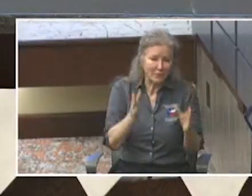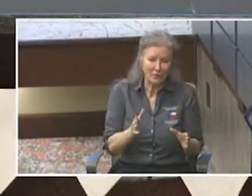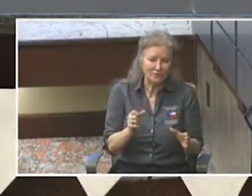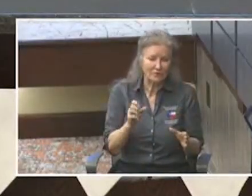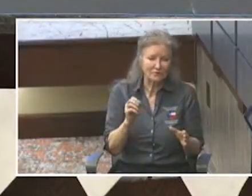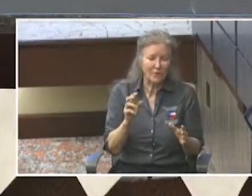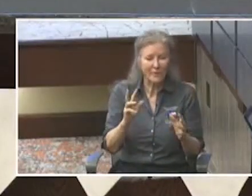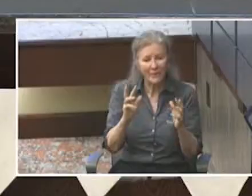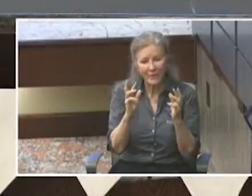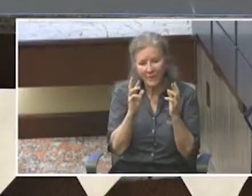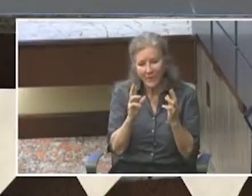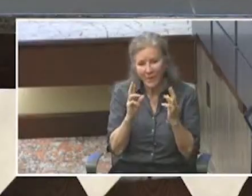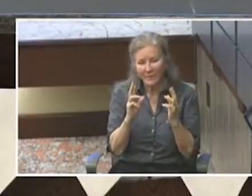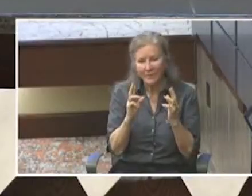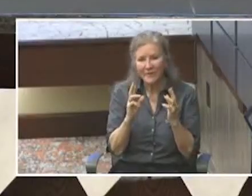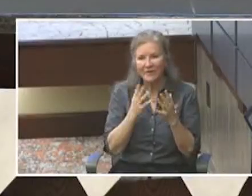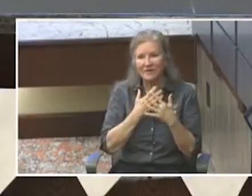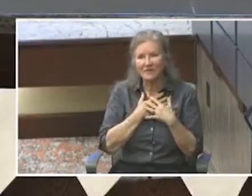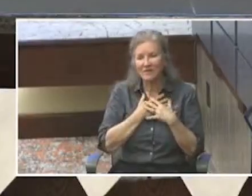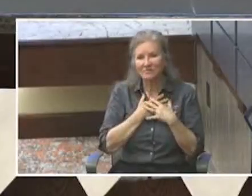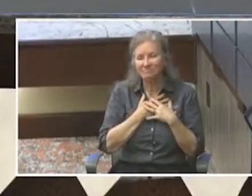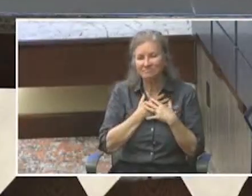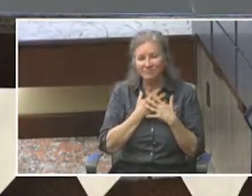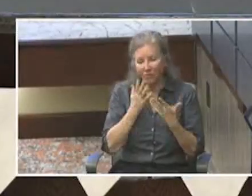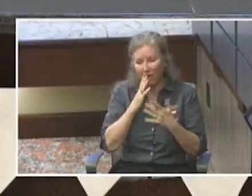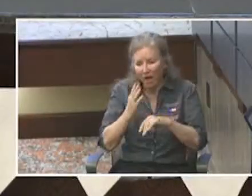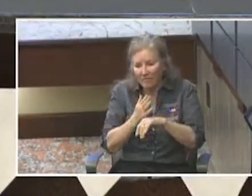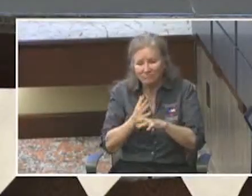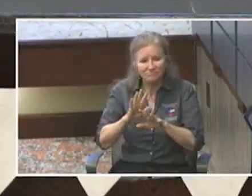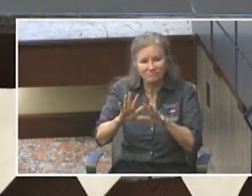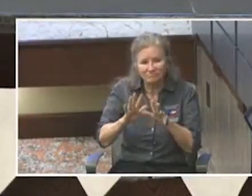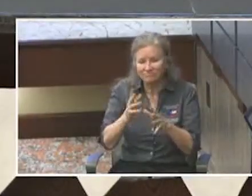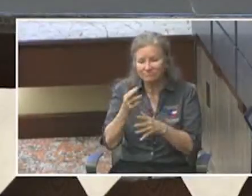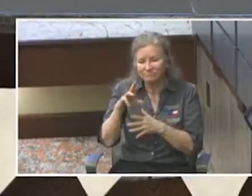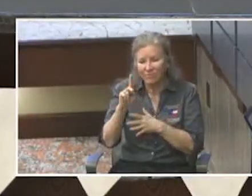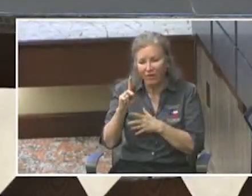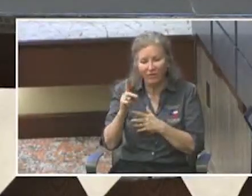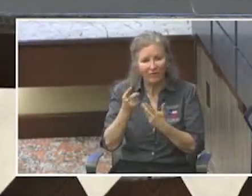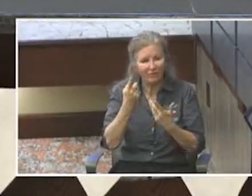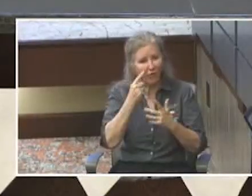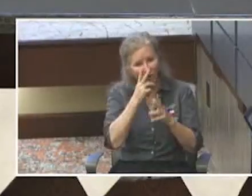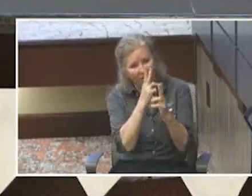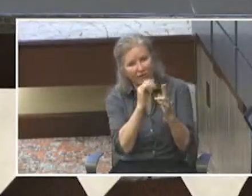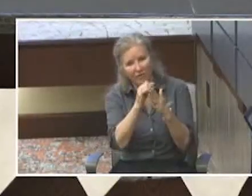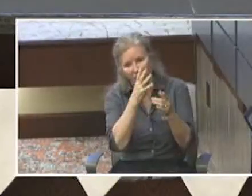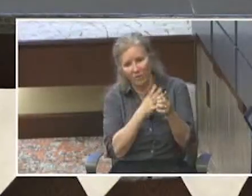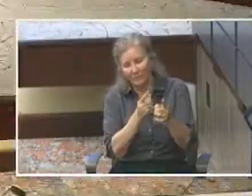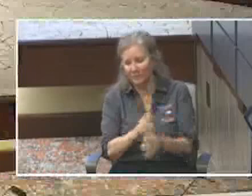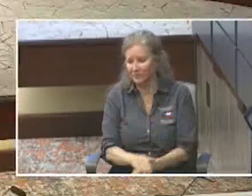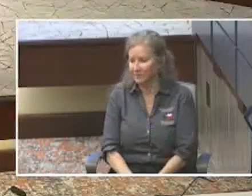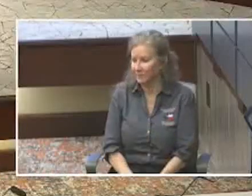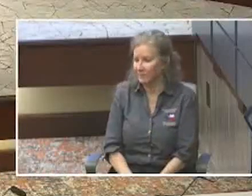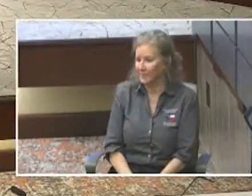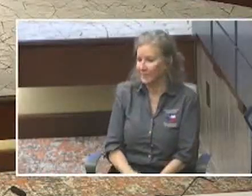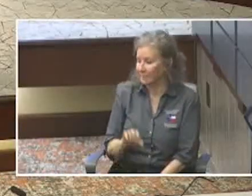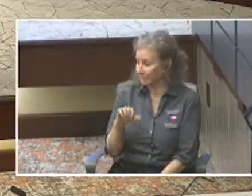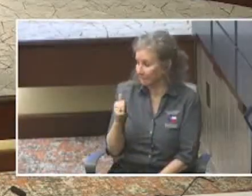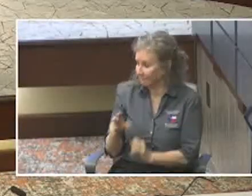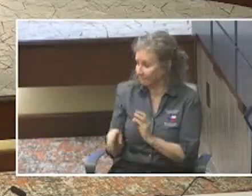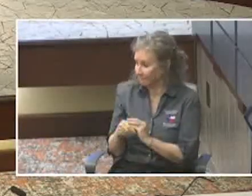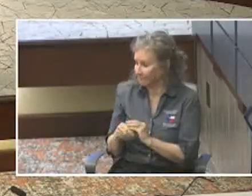her at these events. And if anybody else has anything to say about. Yes, Mayor, I know